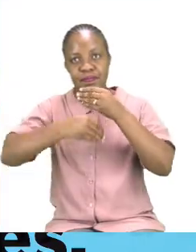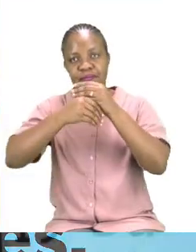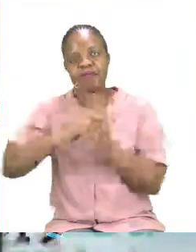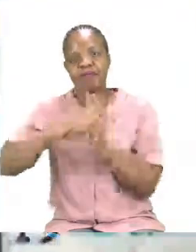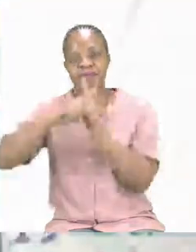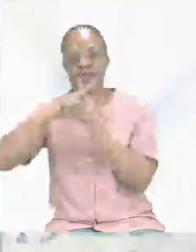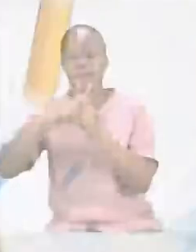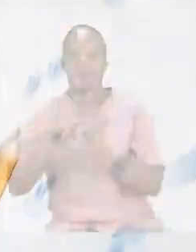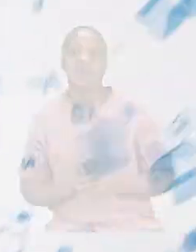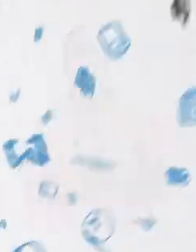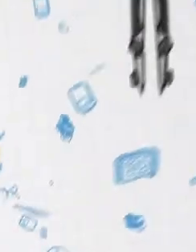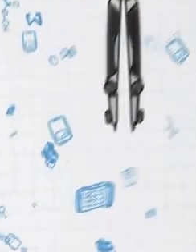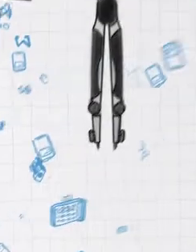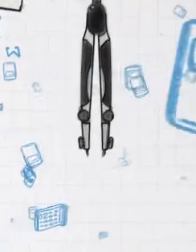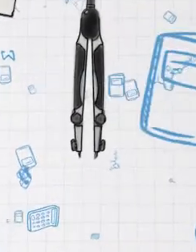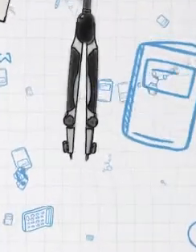multiplication.